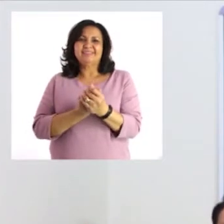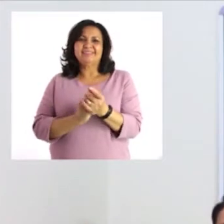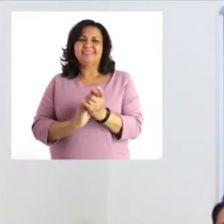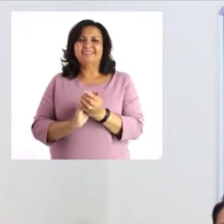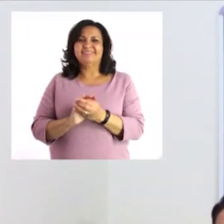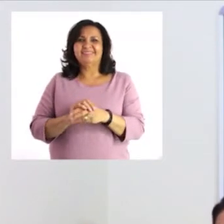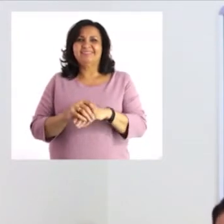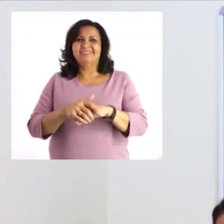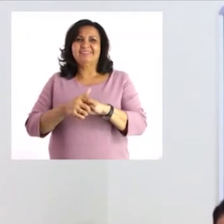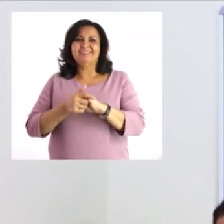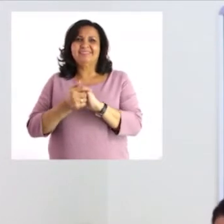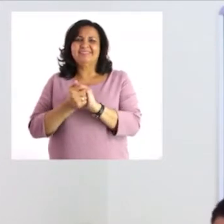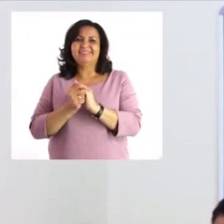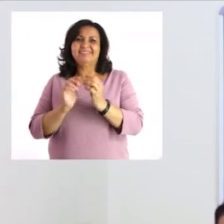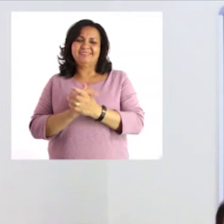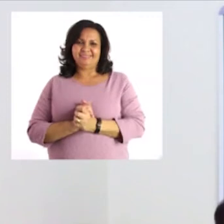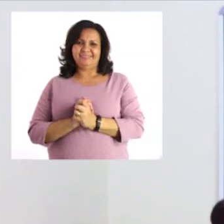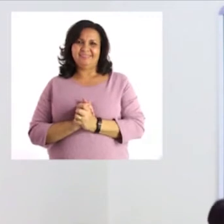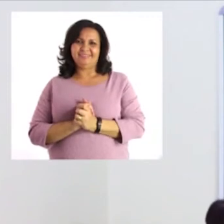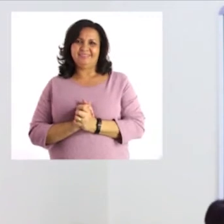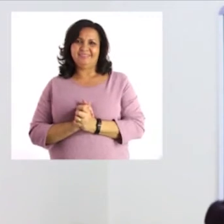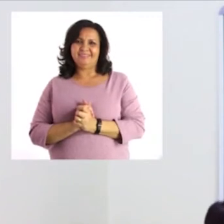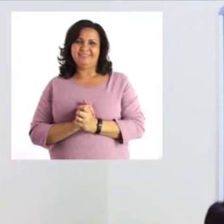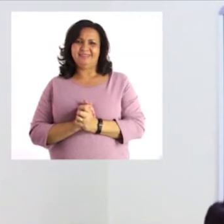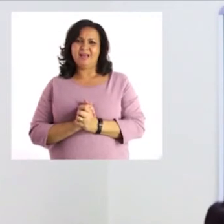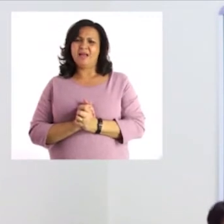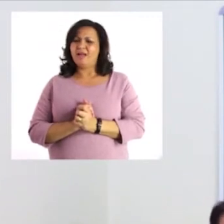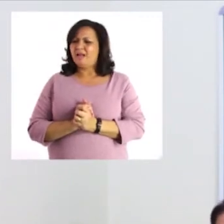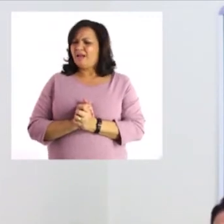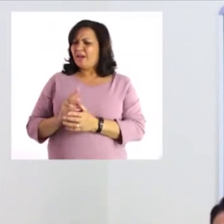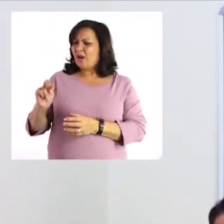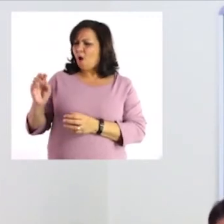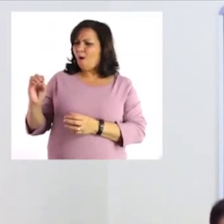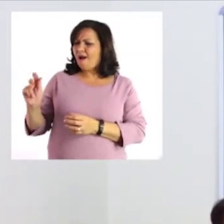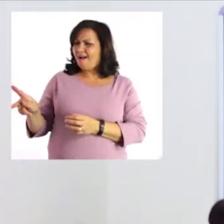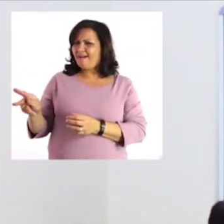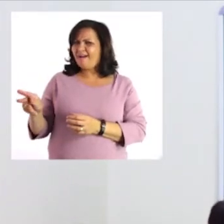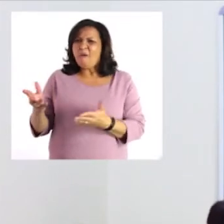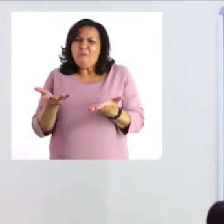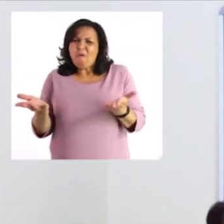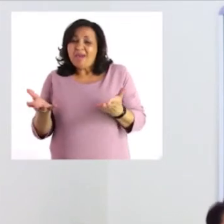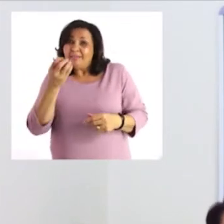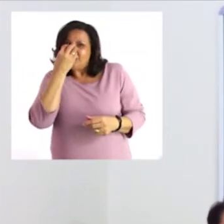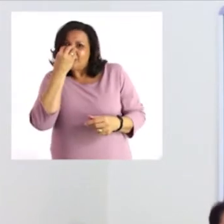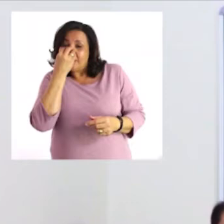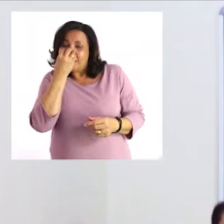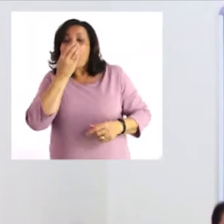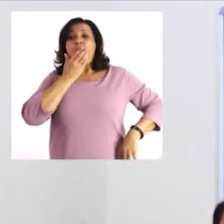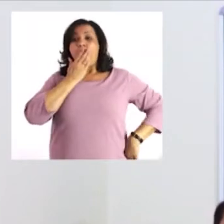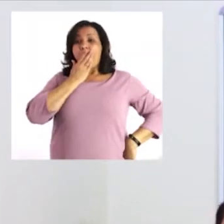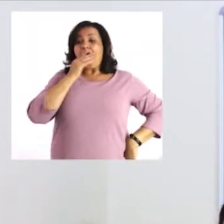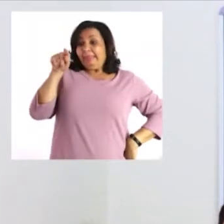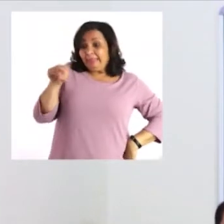all set and sanitized. Friend, where is Zoshi?